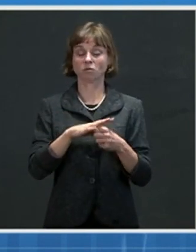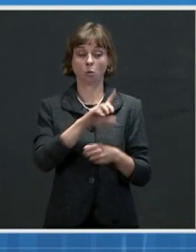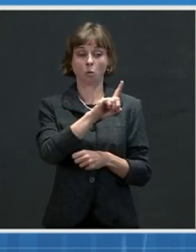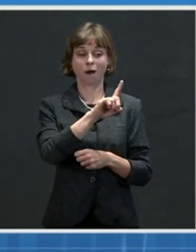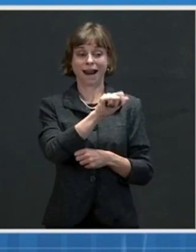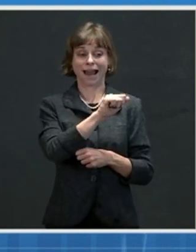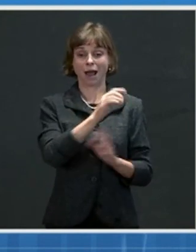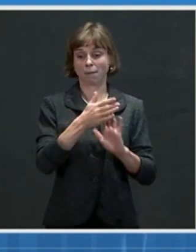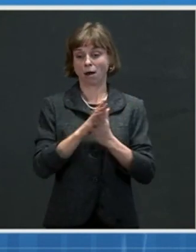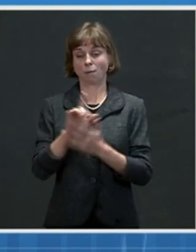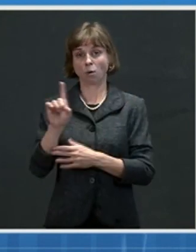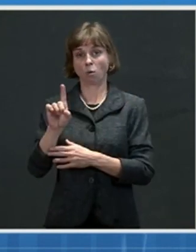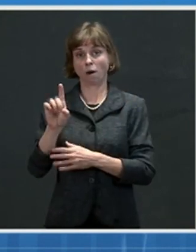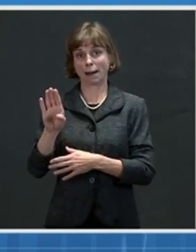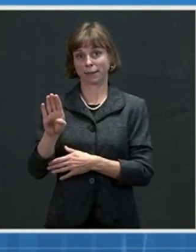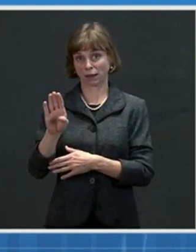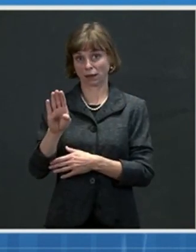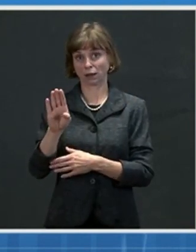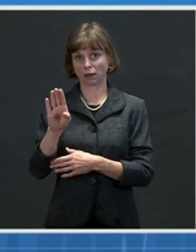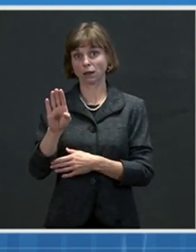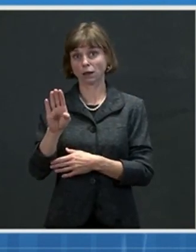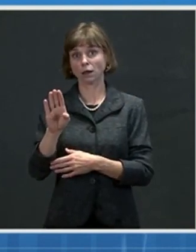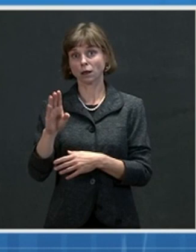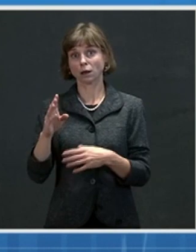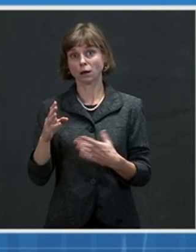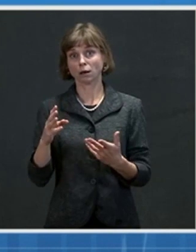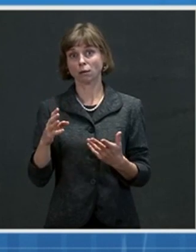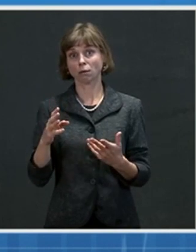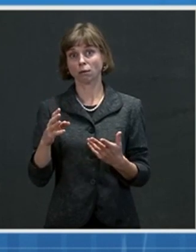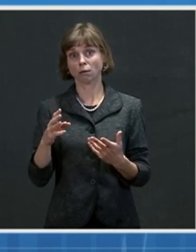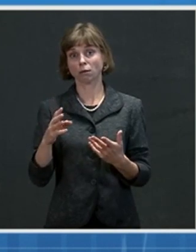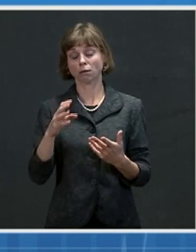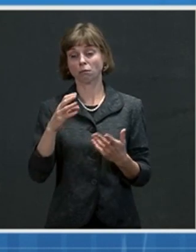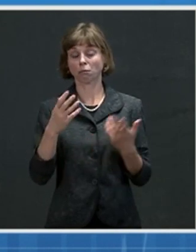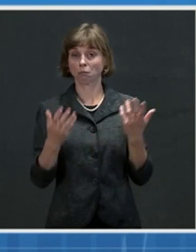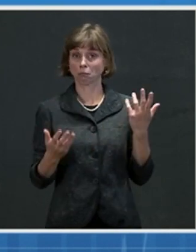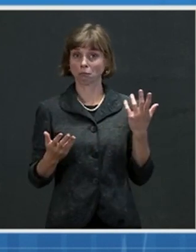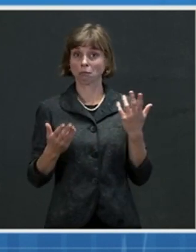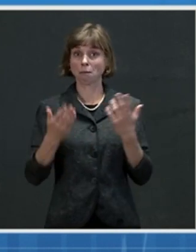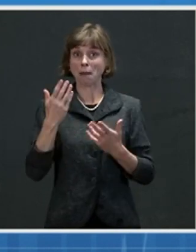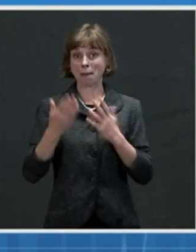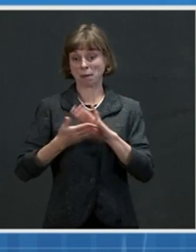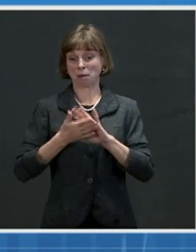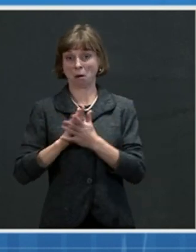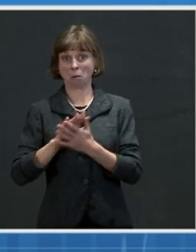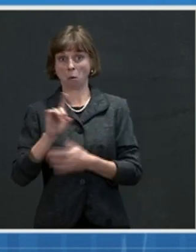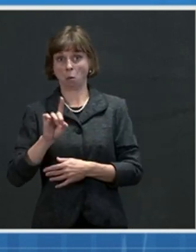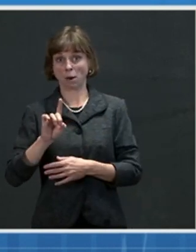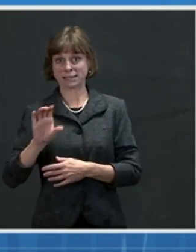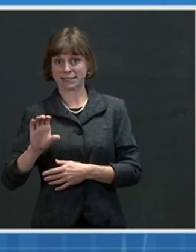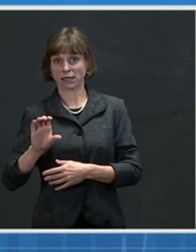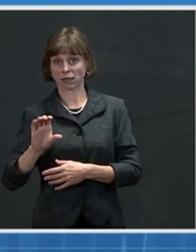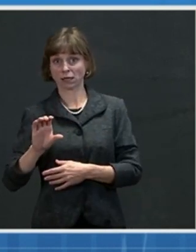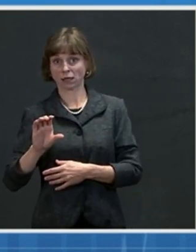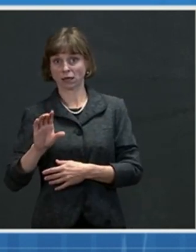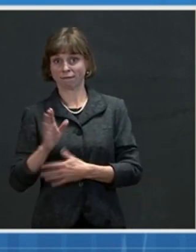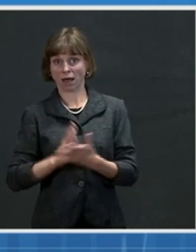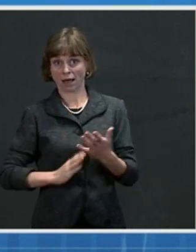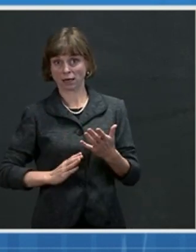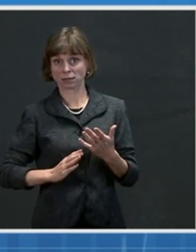will soon or have already gone into the 1C of the phase.